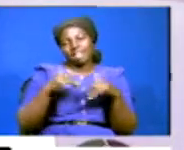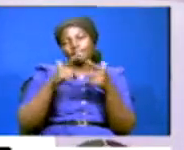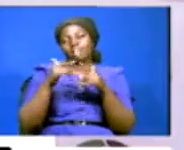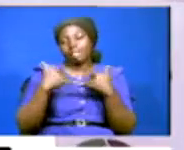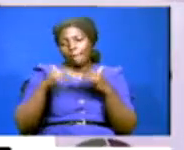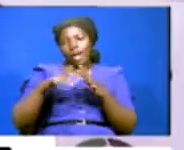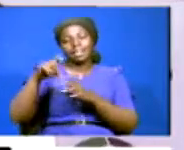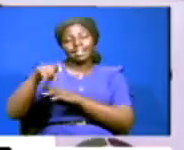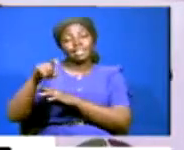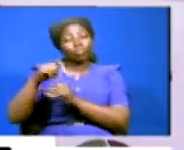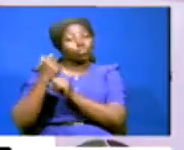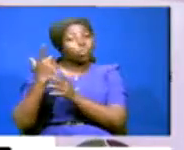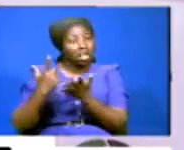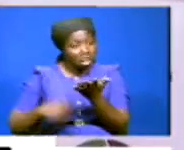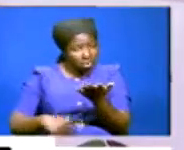wanafaa labda